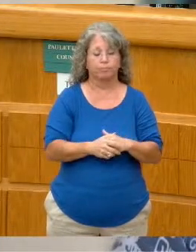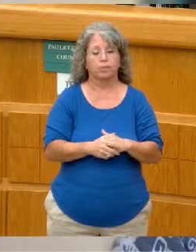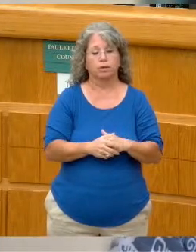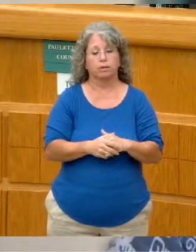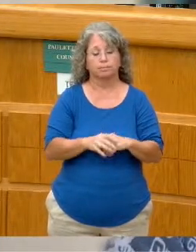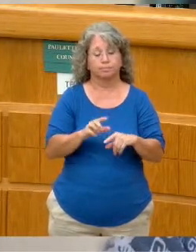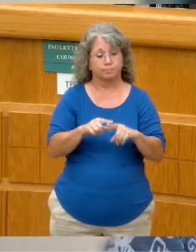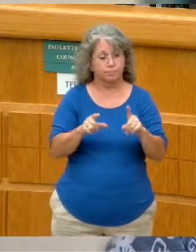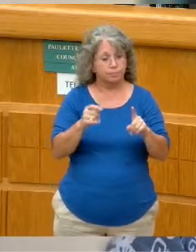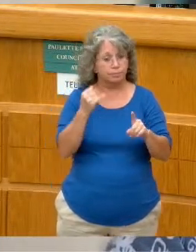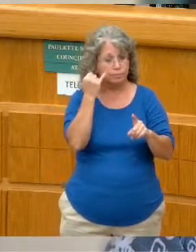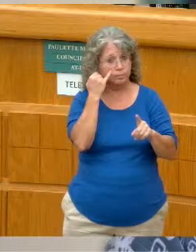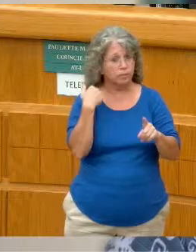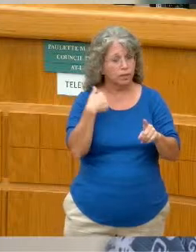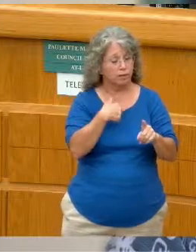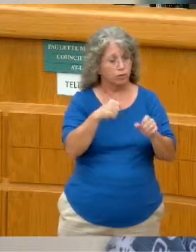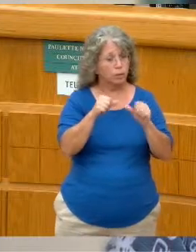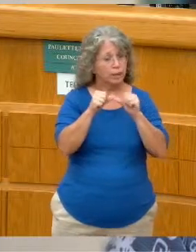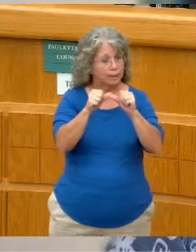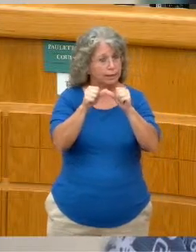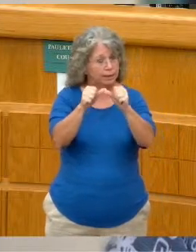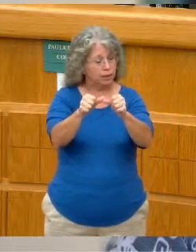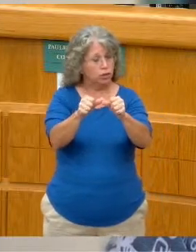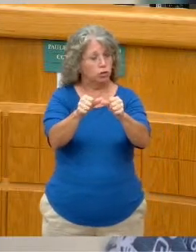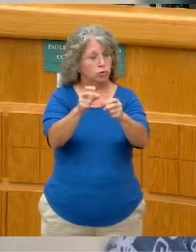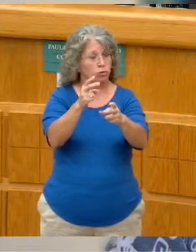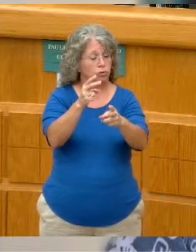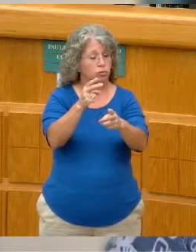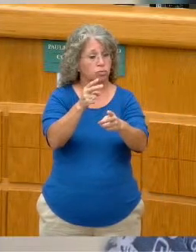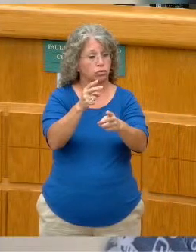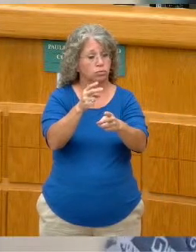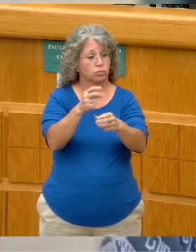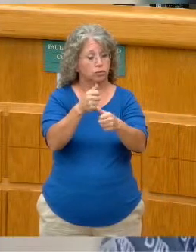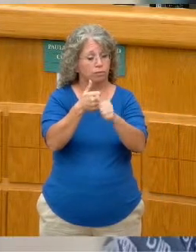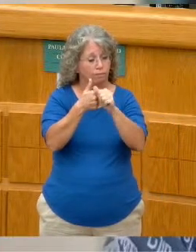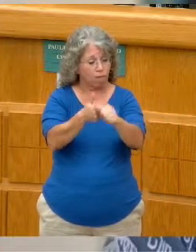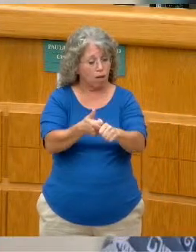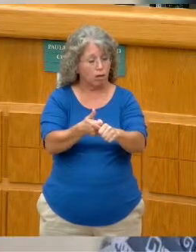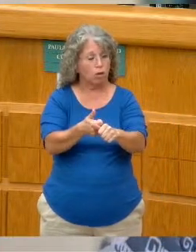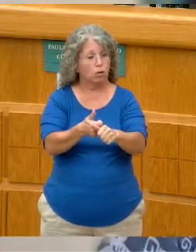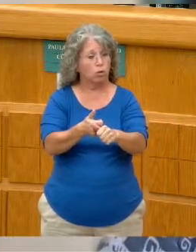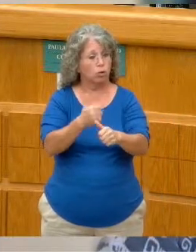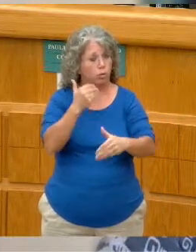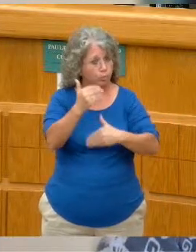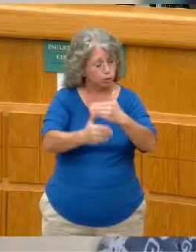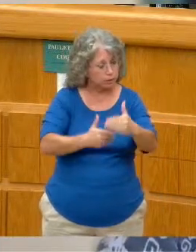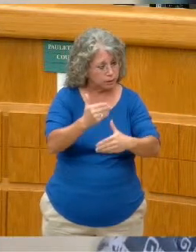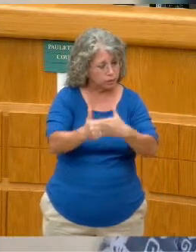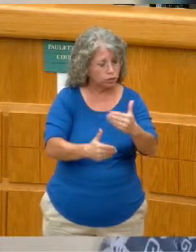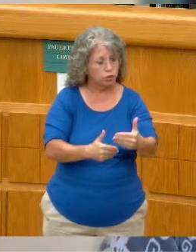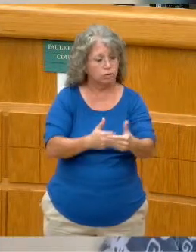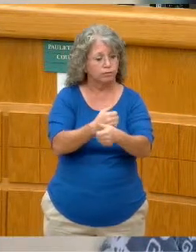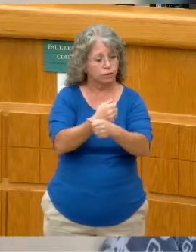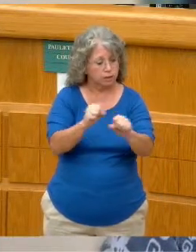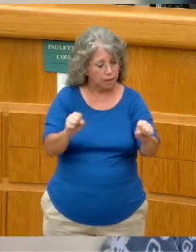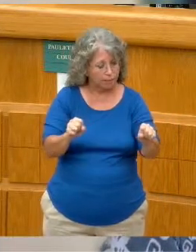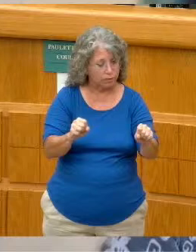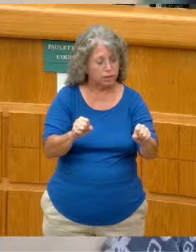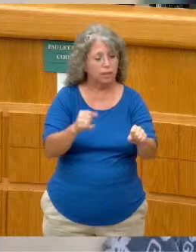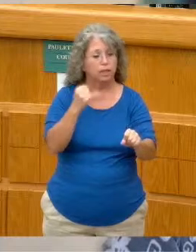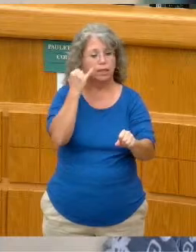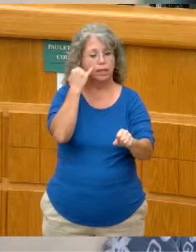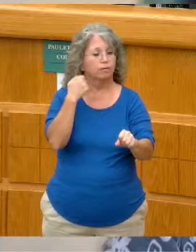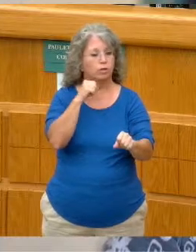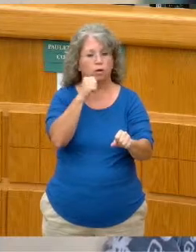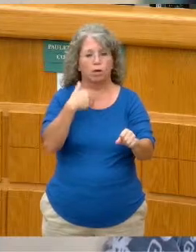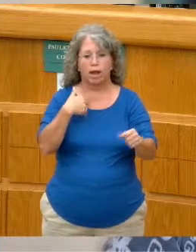to be vigilant and we continue to social distance and we don't throw parties and we wear masks, then